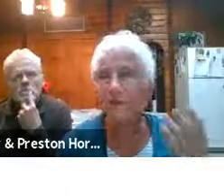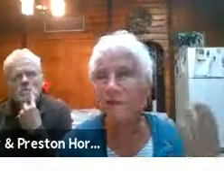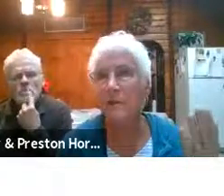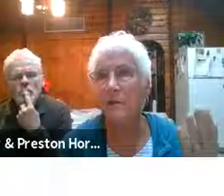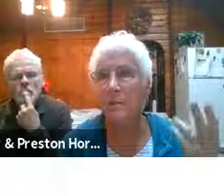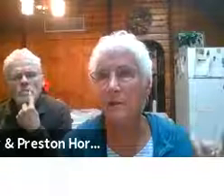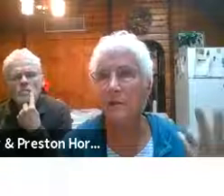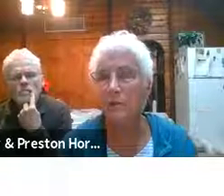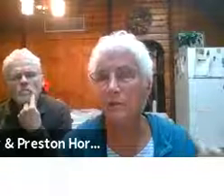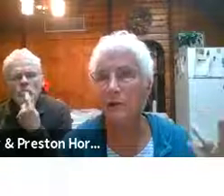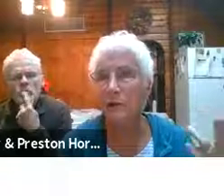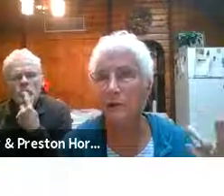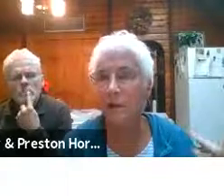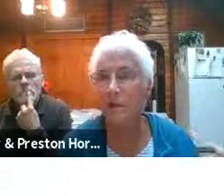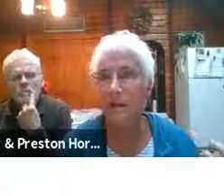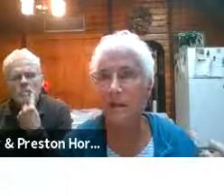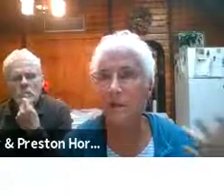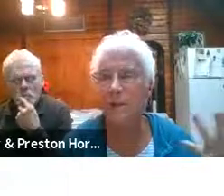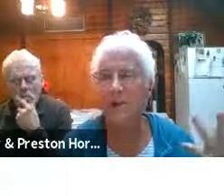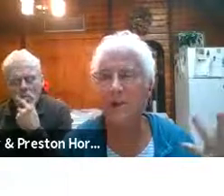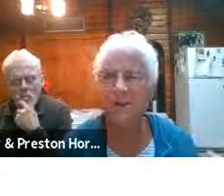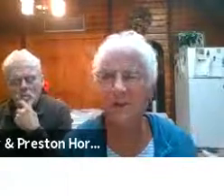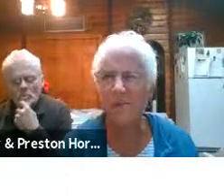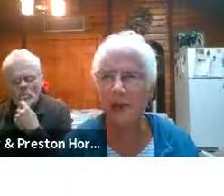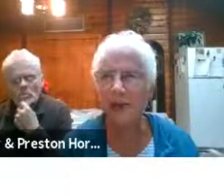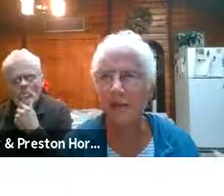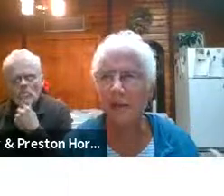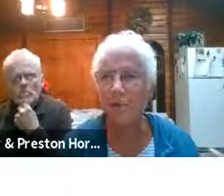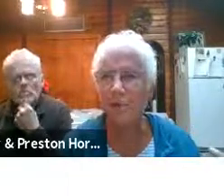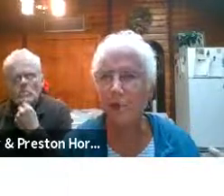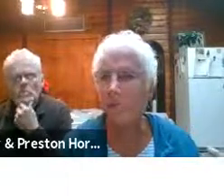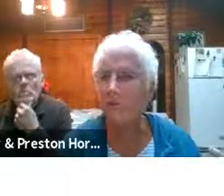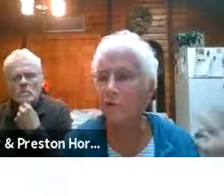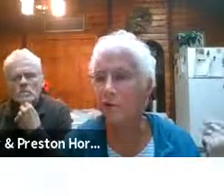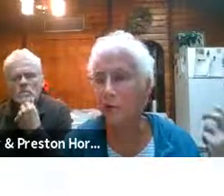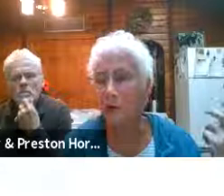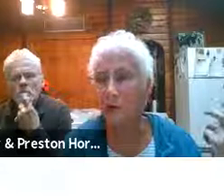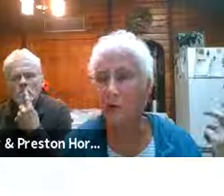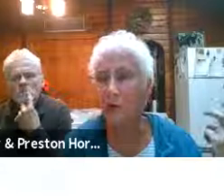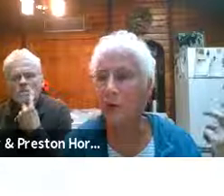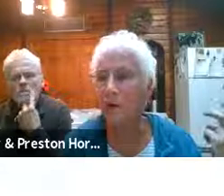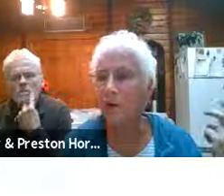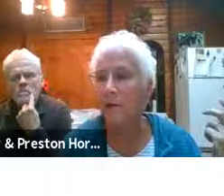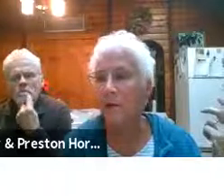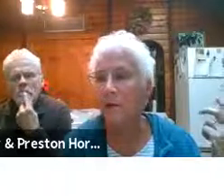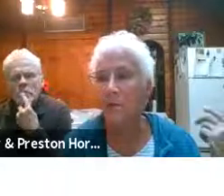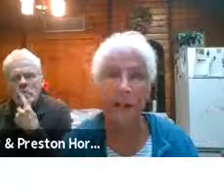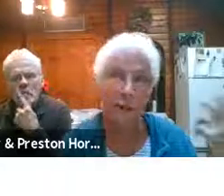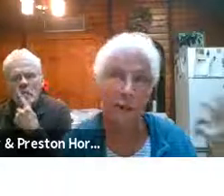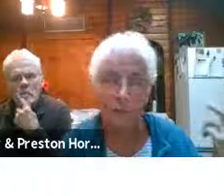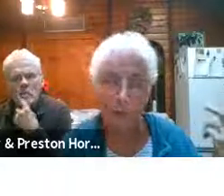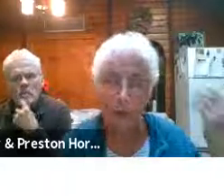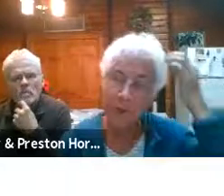think there's maybe 3 in Seattle, there's maybe 3 PACT programs, or maybe 1 in Tacoma, or